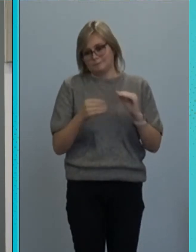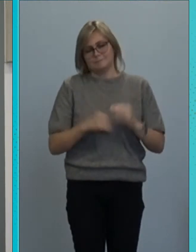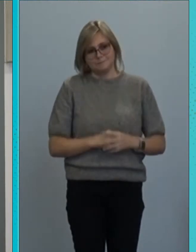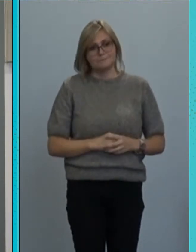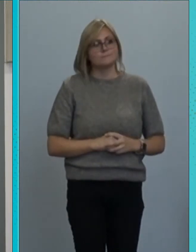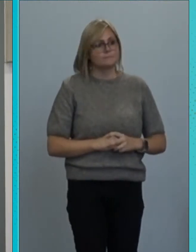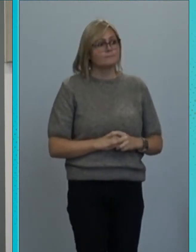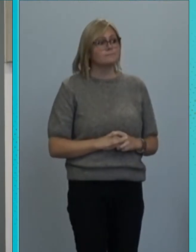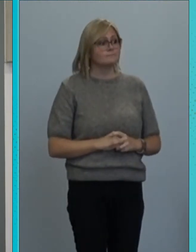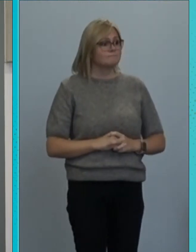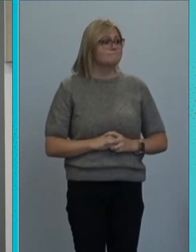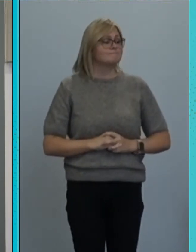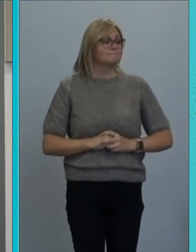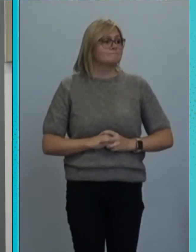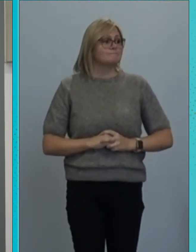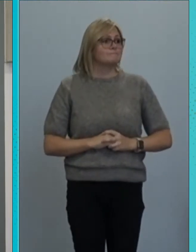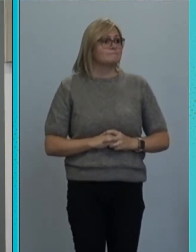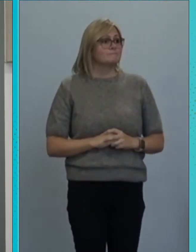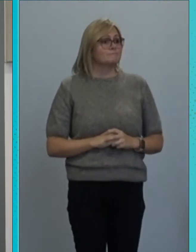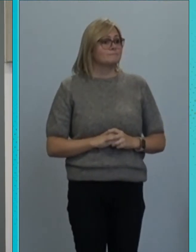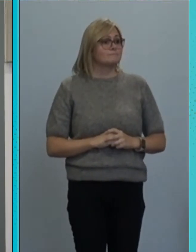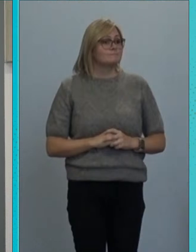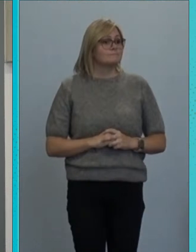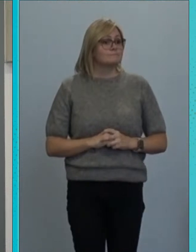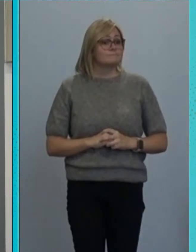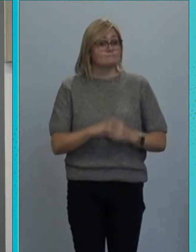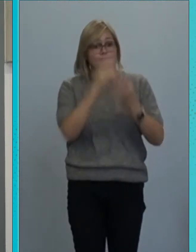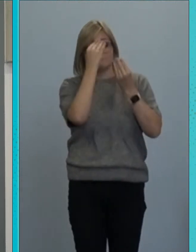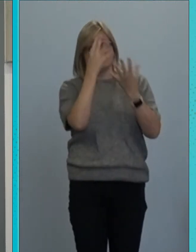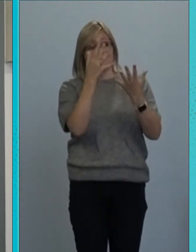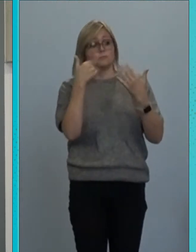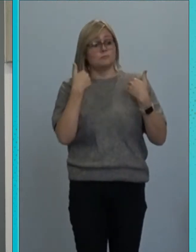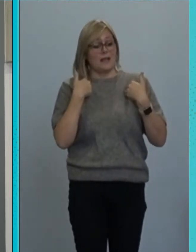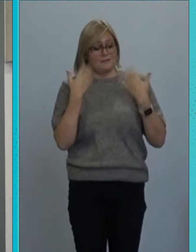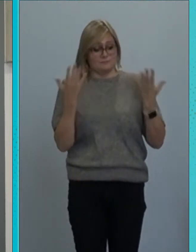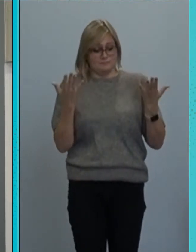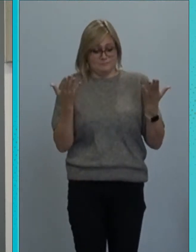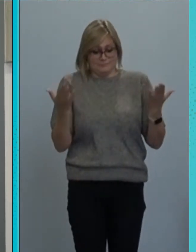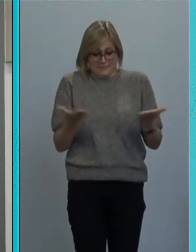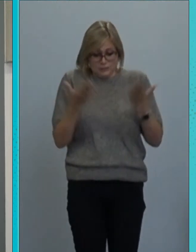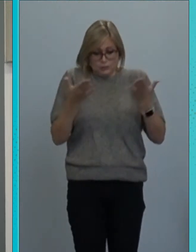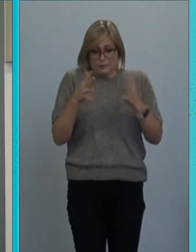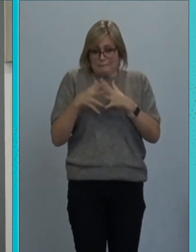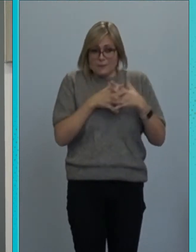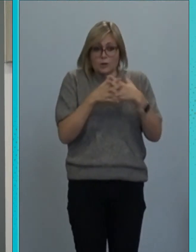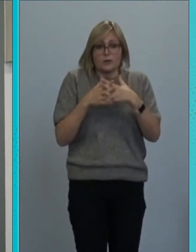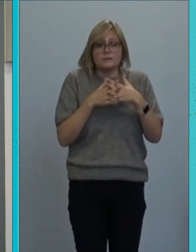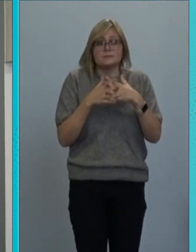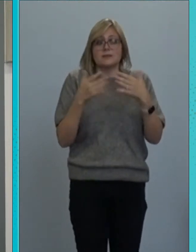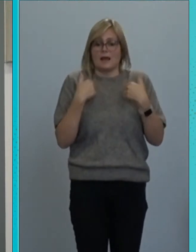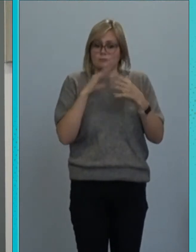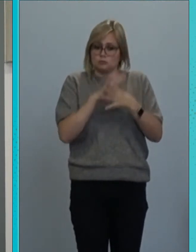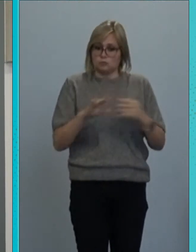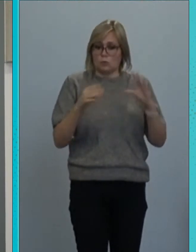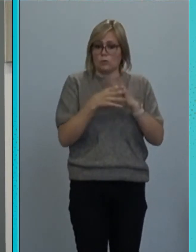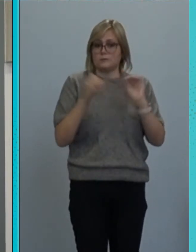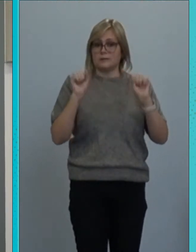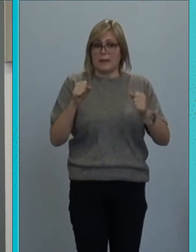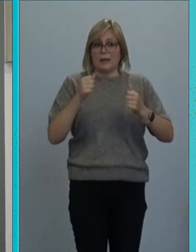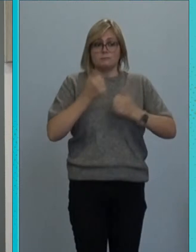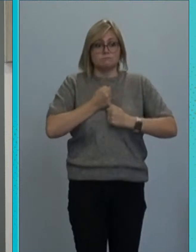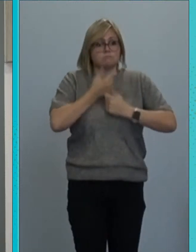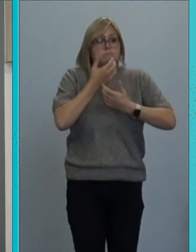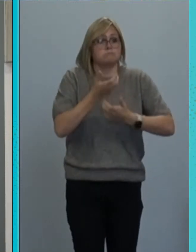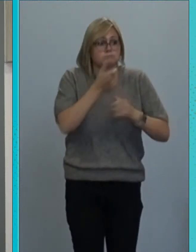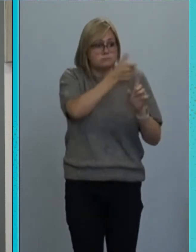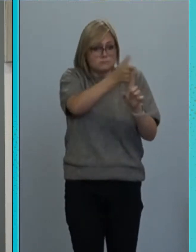is a place in America for stories that tell us about ourselves as